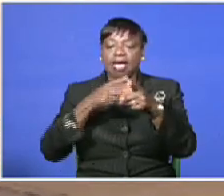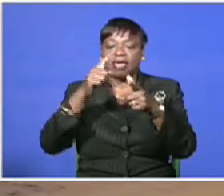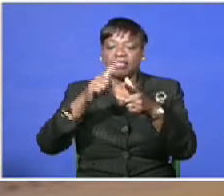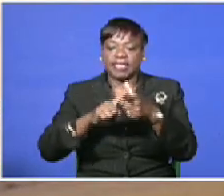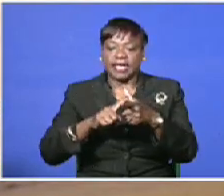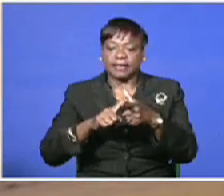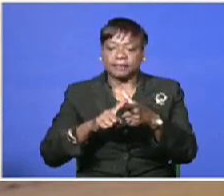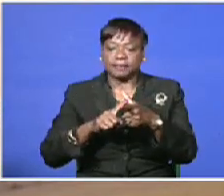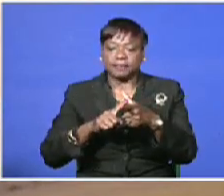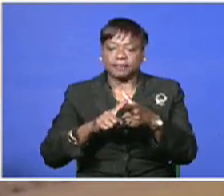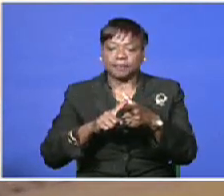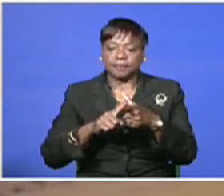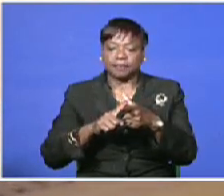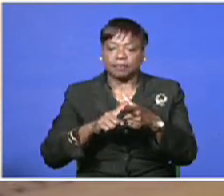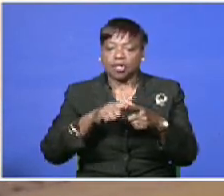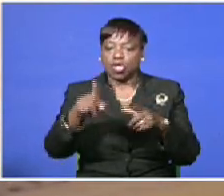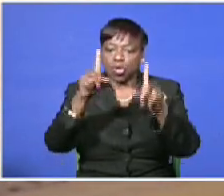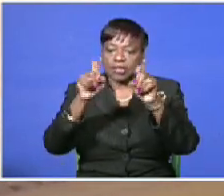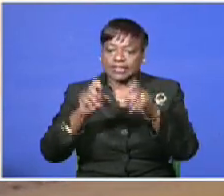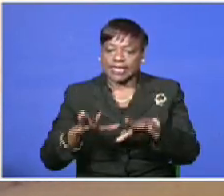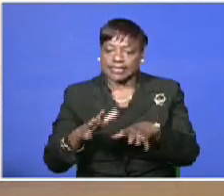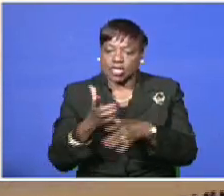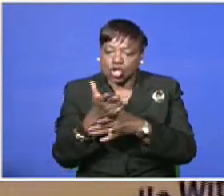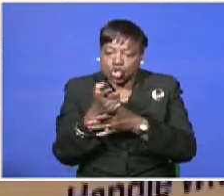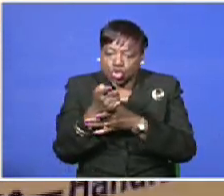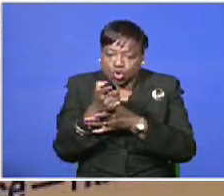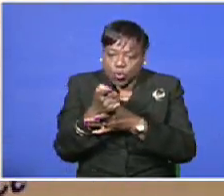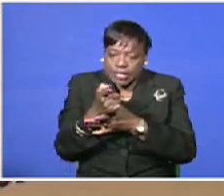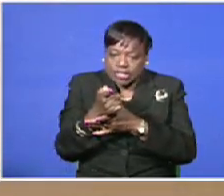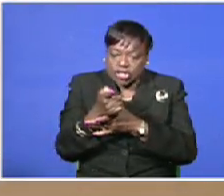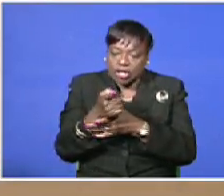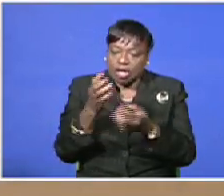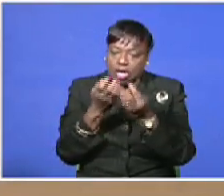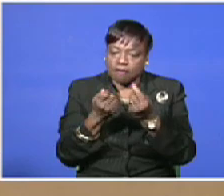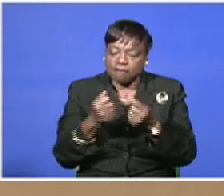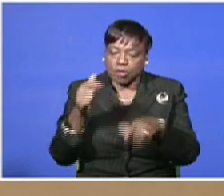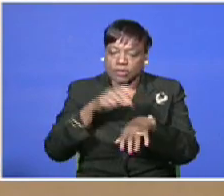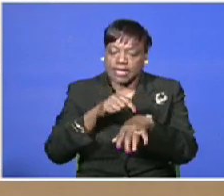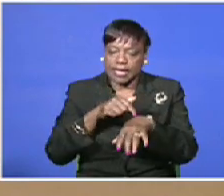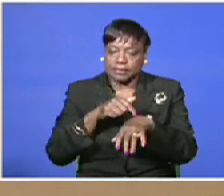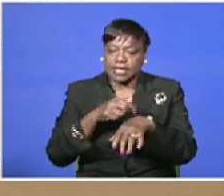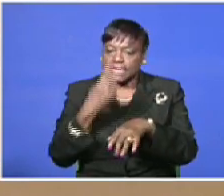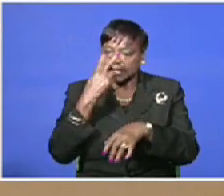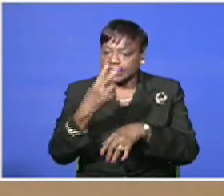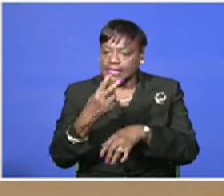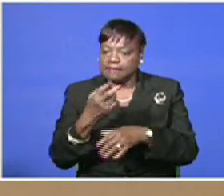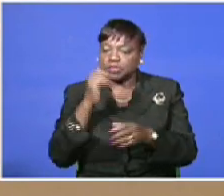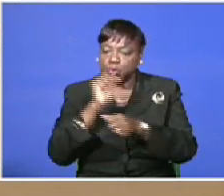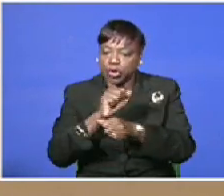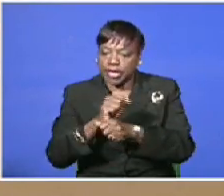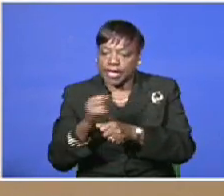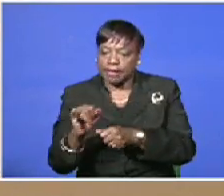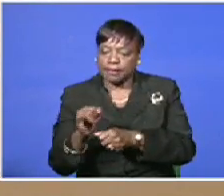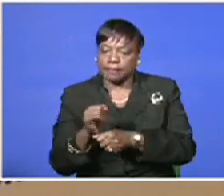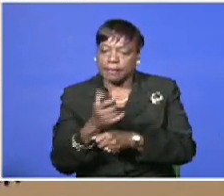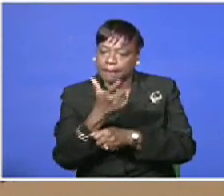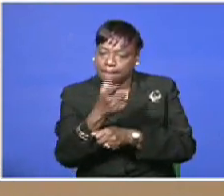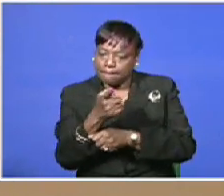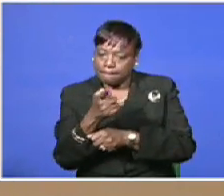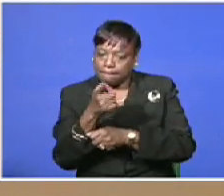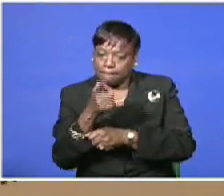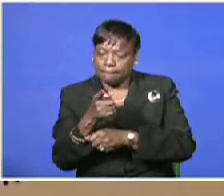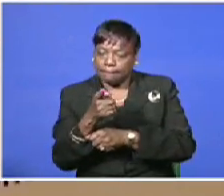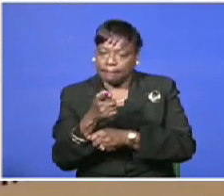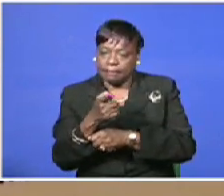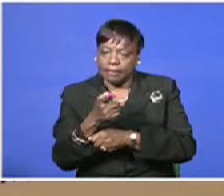you test it. You squeeze the trigger a few times to see if that's functioning. You